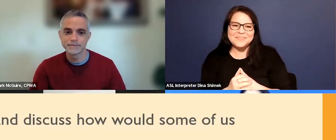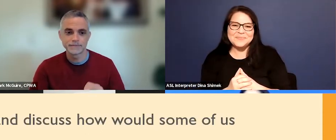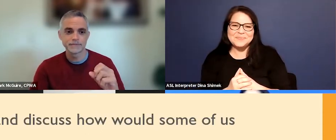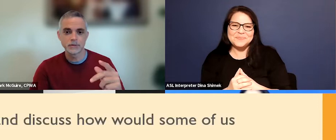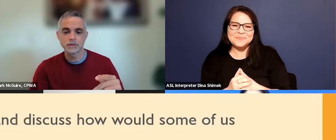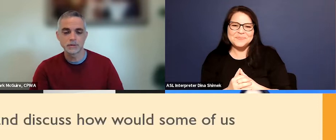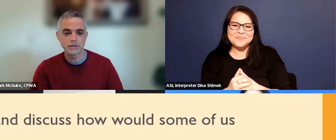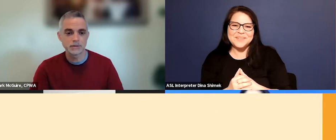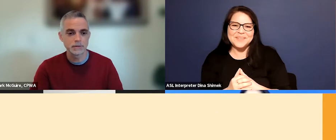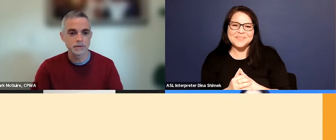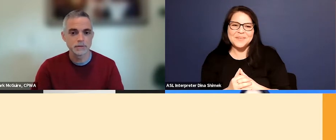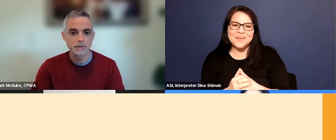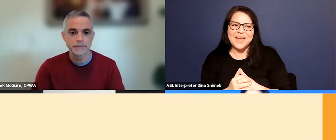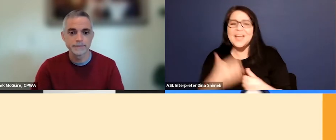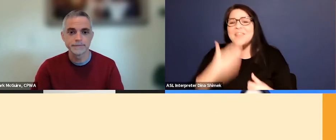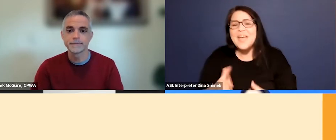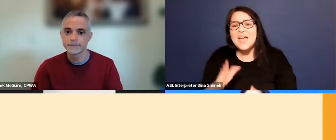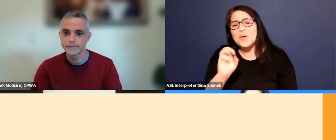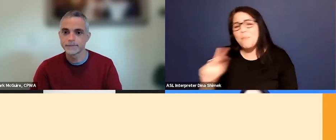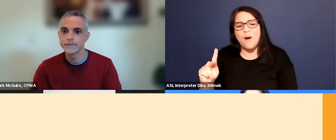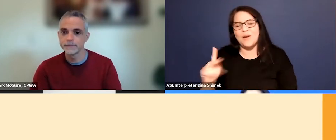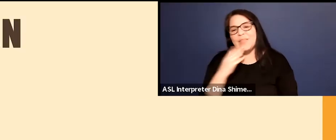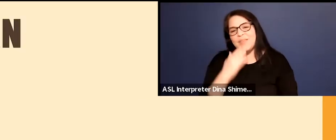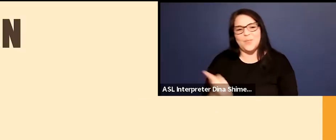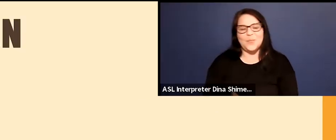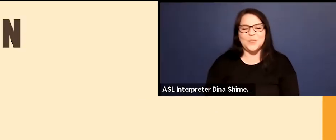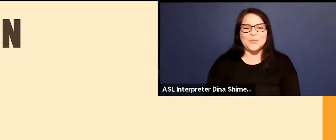You're welcome. Thank you, Mark. Okay.